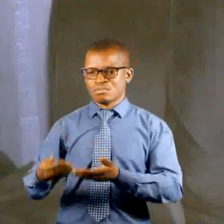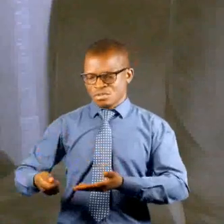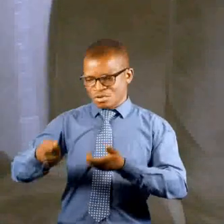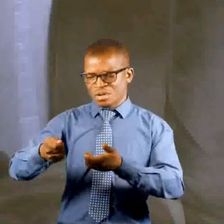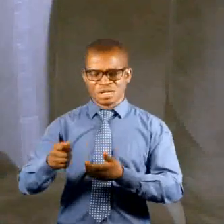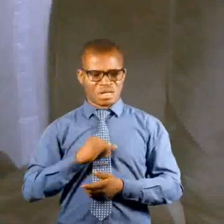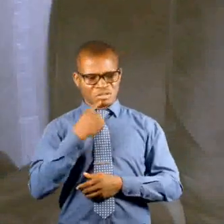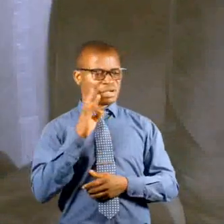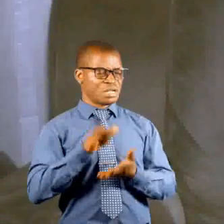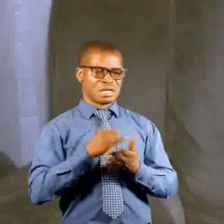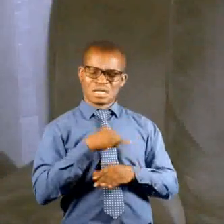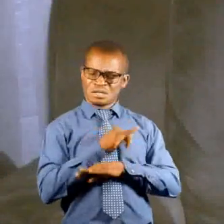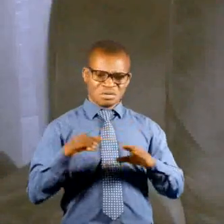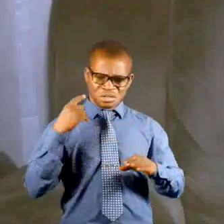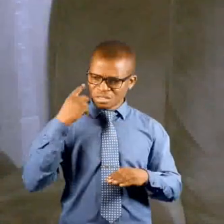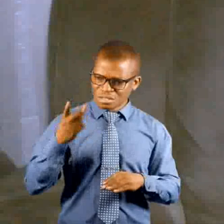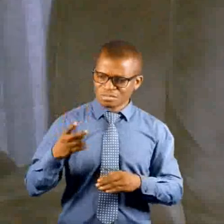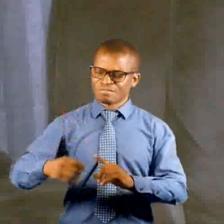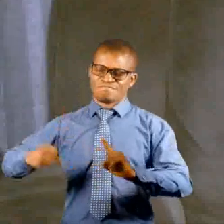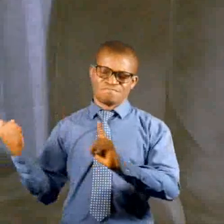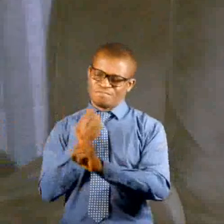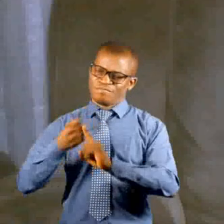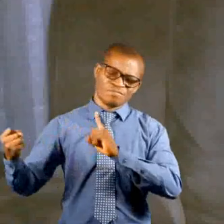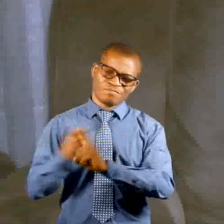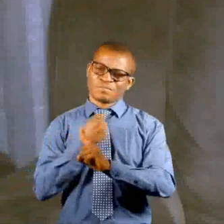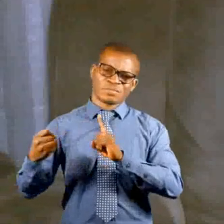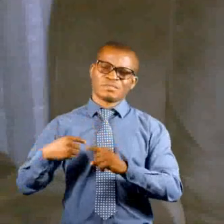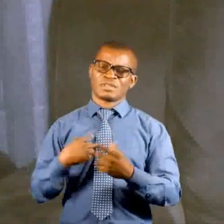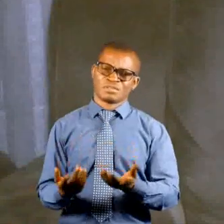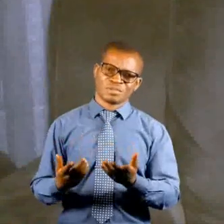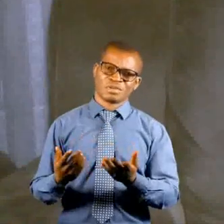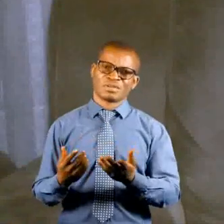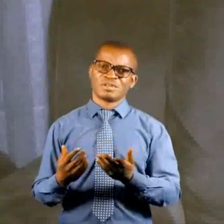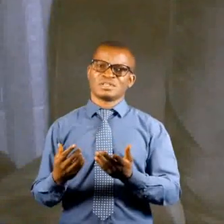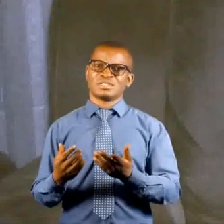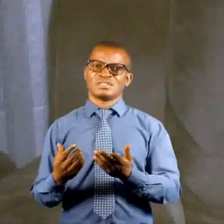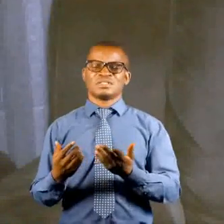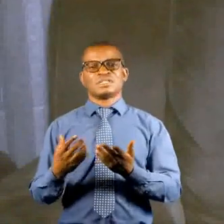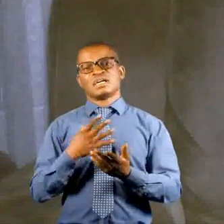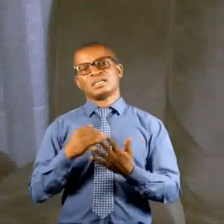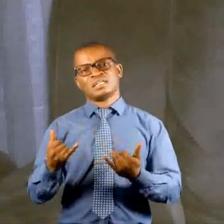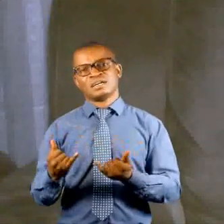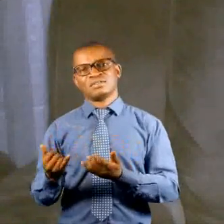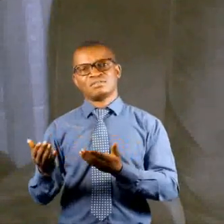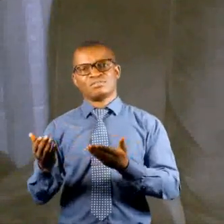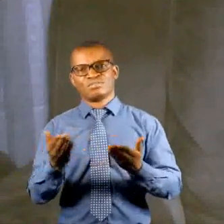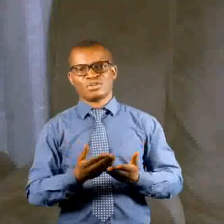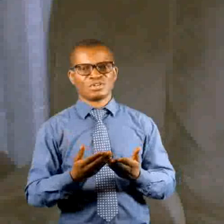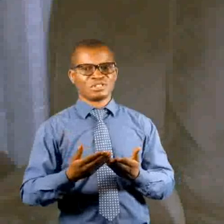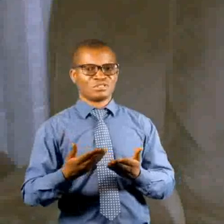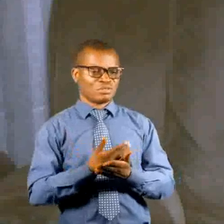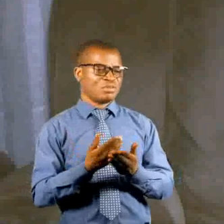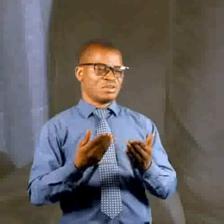rubber. She now, from there, she now start beating me. One day, she now send me to buy minerals for her. And I bought